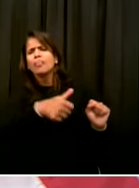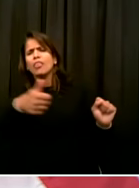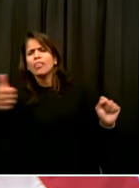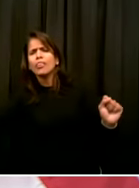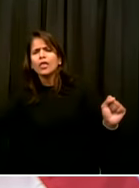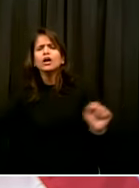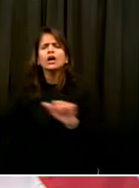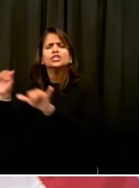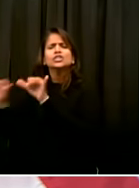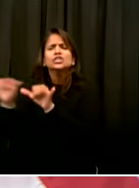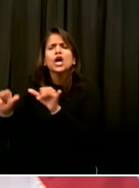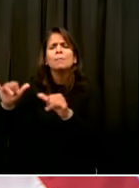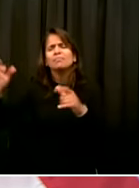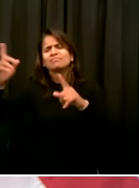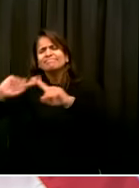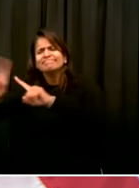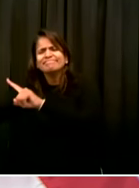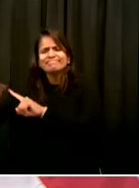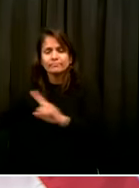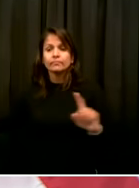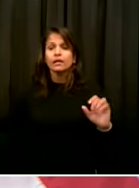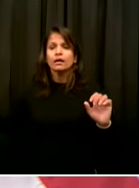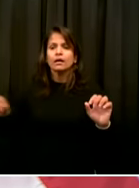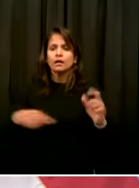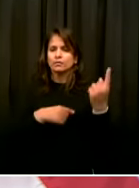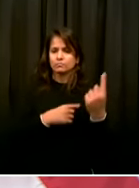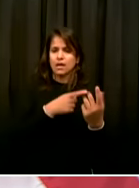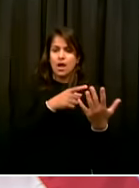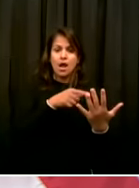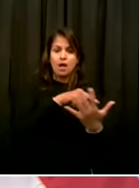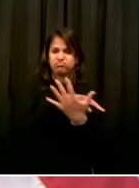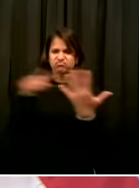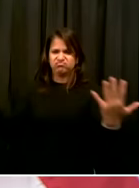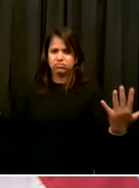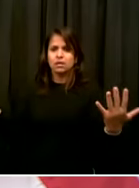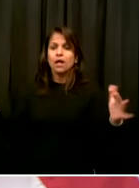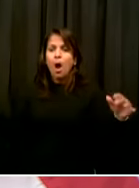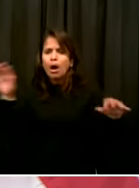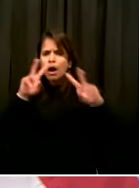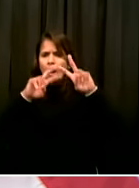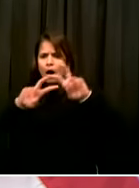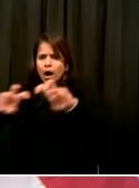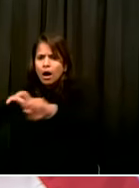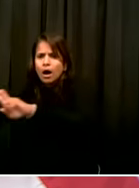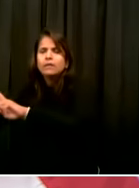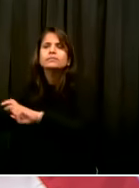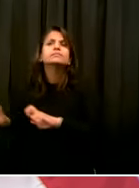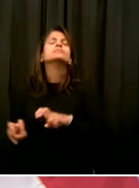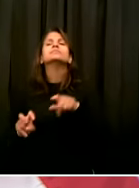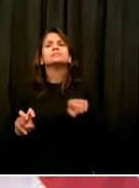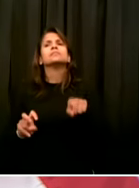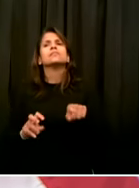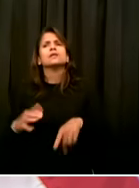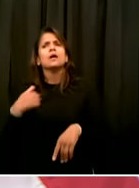world who are trying to evolve those methods. So it's something that we will add to our panoply of indicators and early warning